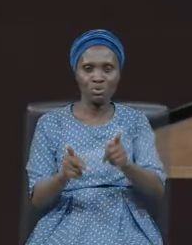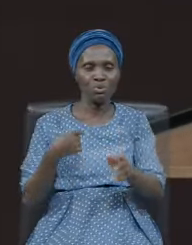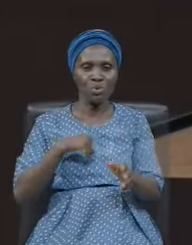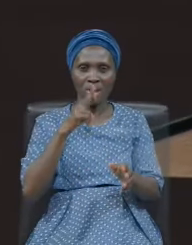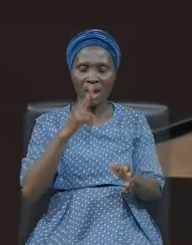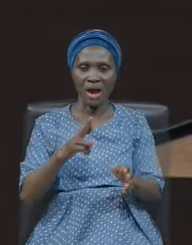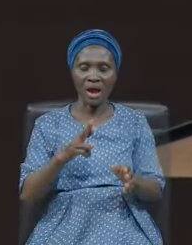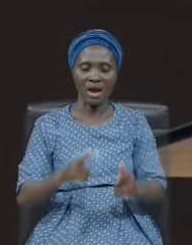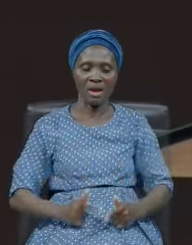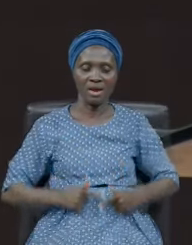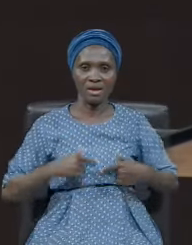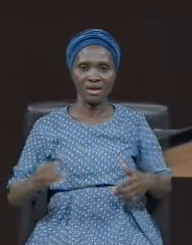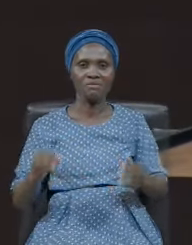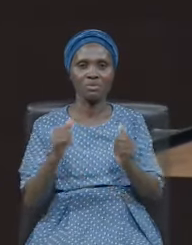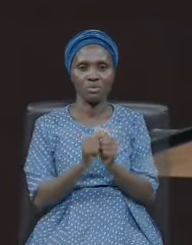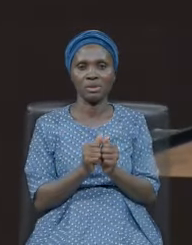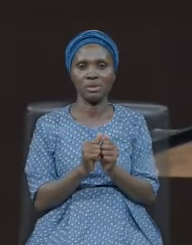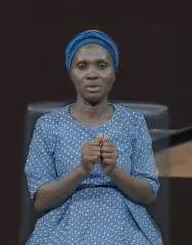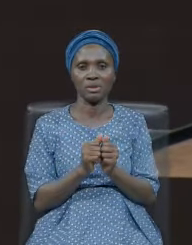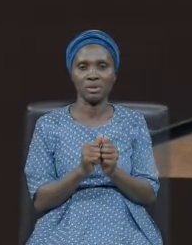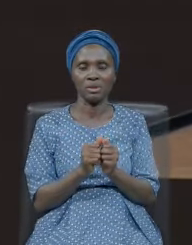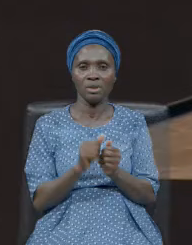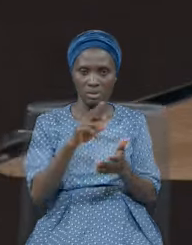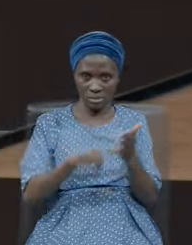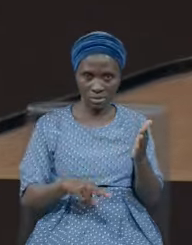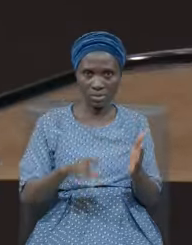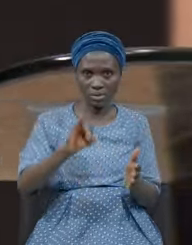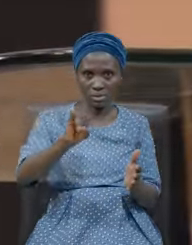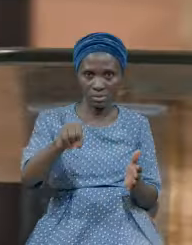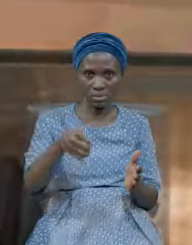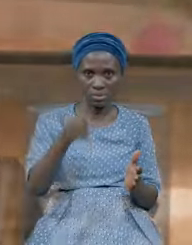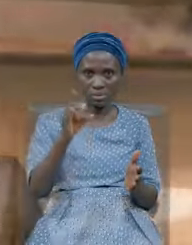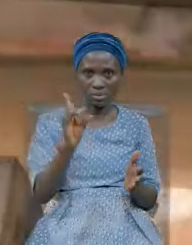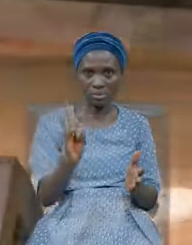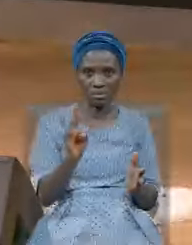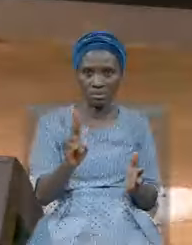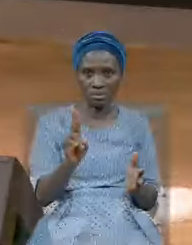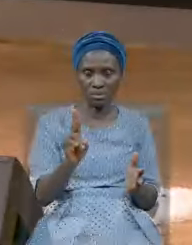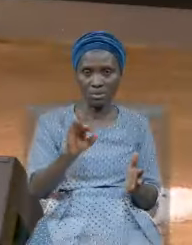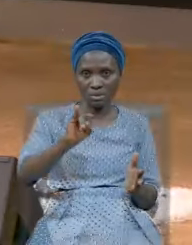Jude chapter 1, verse 4. In Jude